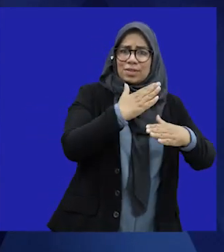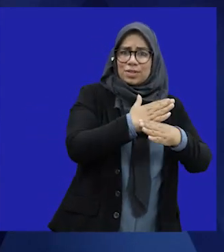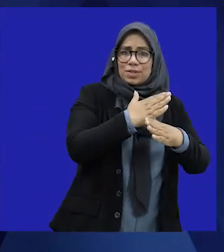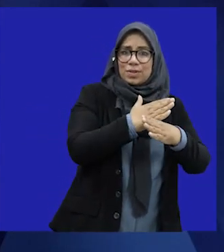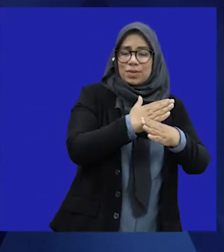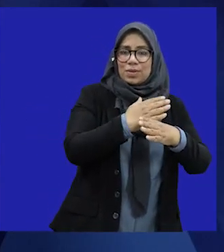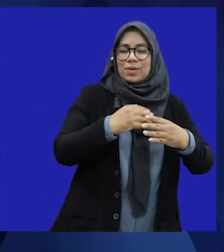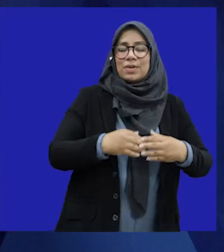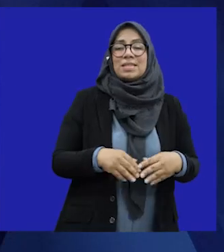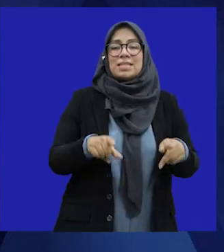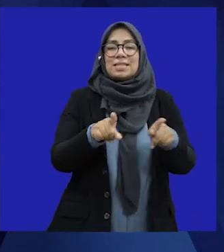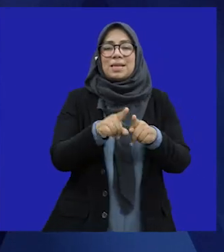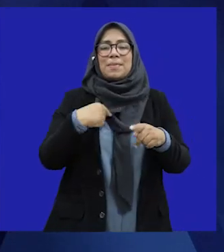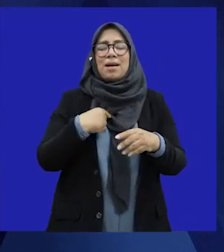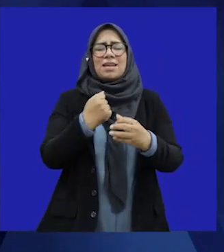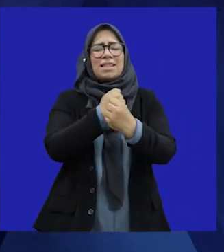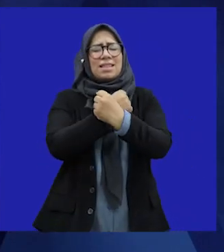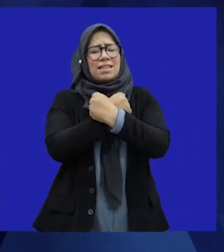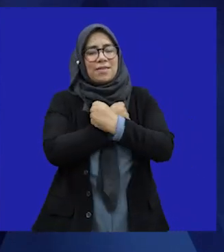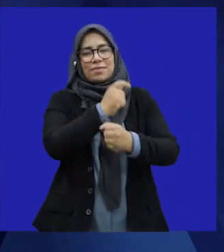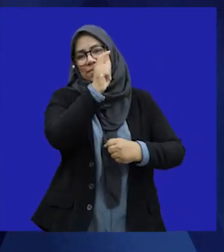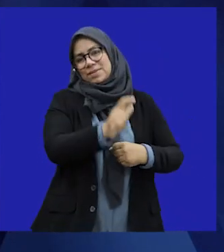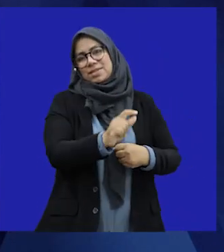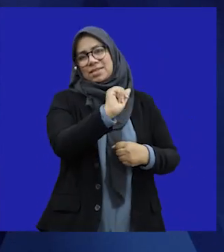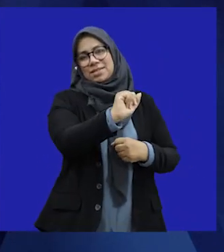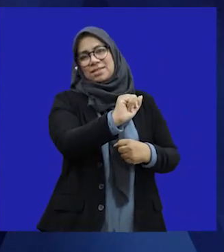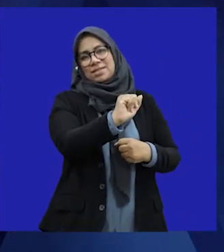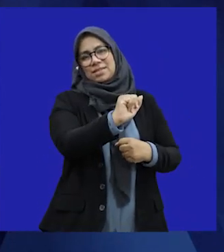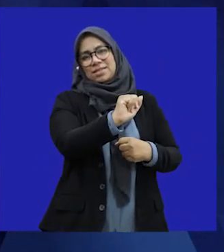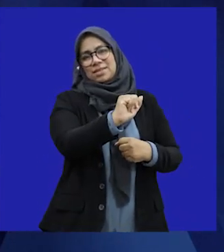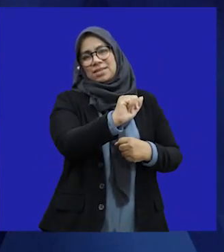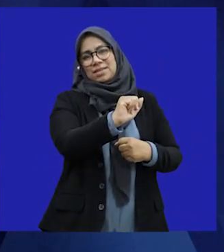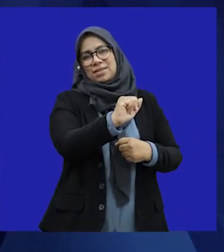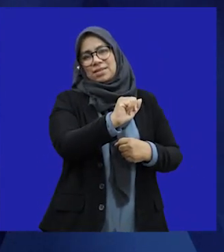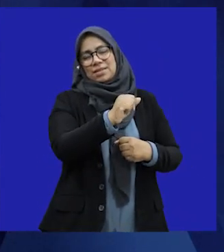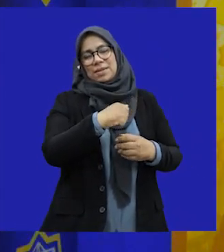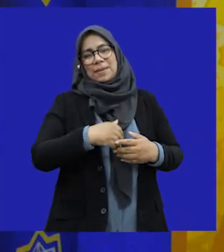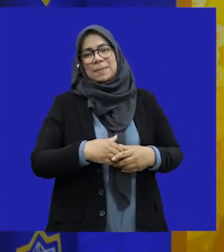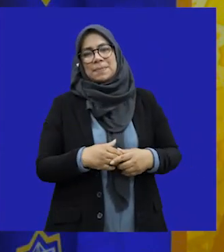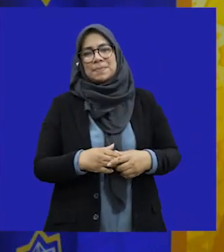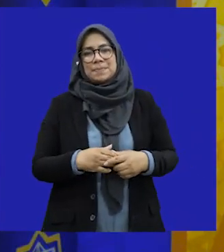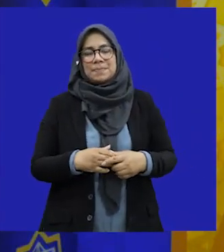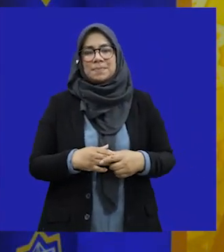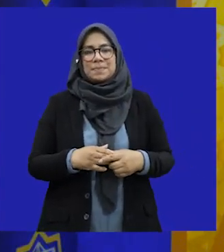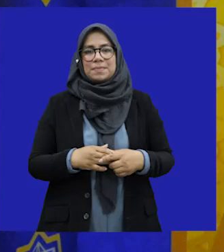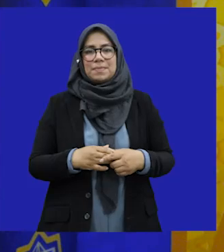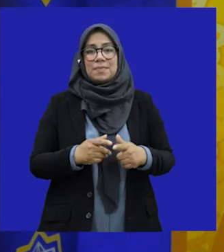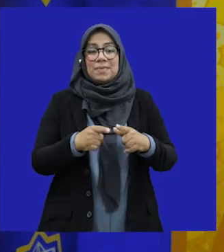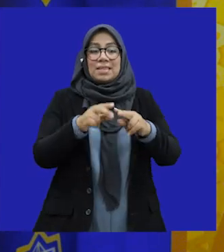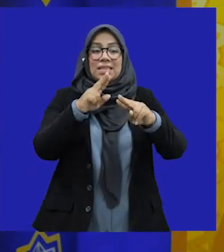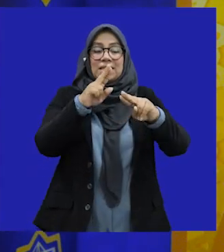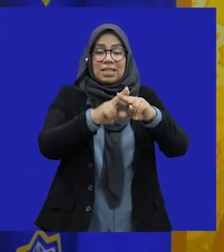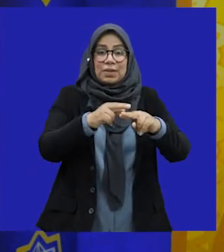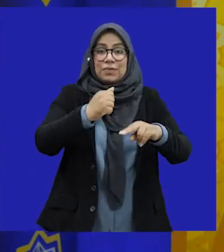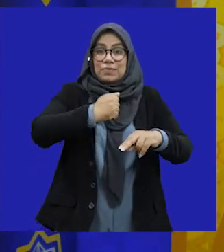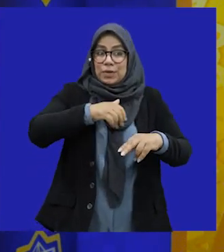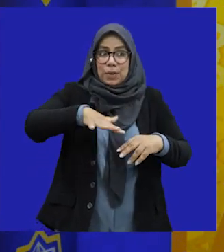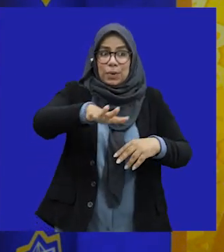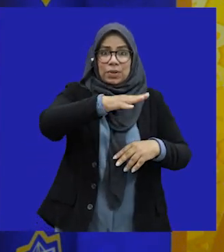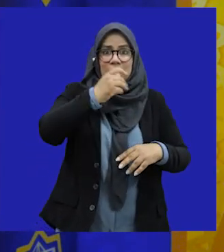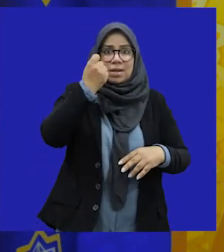is obligatory until I love him. Subhanallah. If we